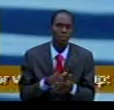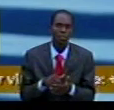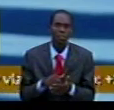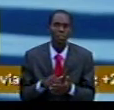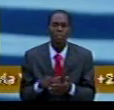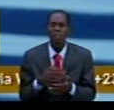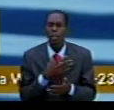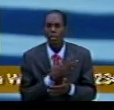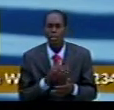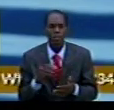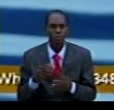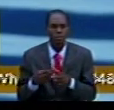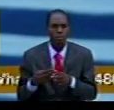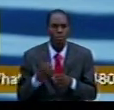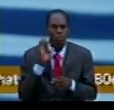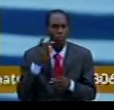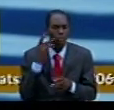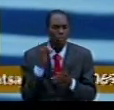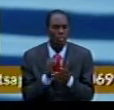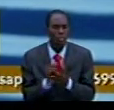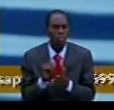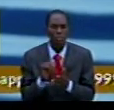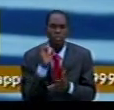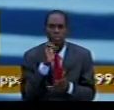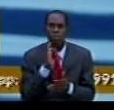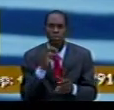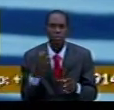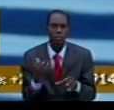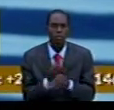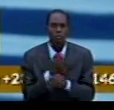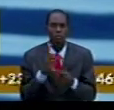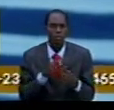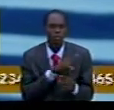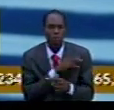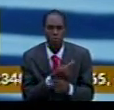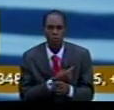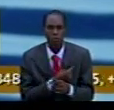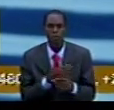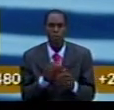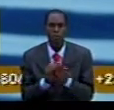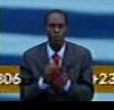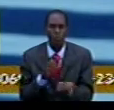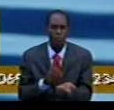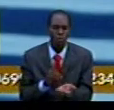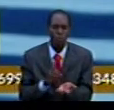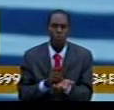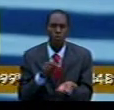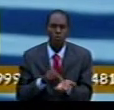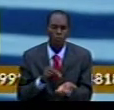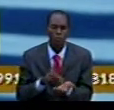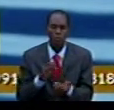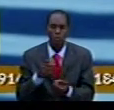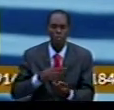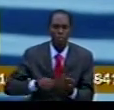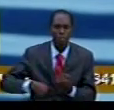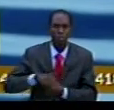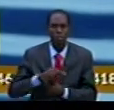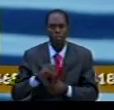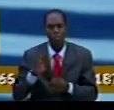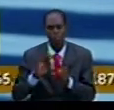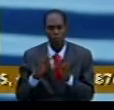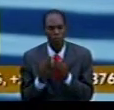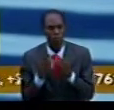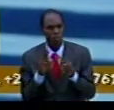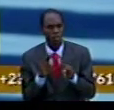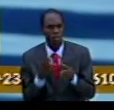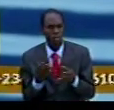surrounding me. They already put oxygen, the pulse oximeter, everything around me. My parents, husband, you know, beside me, looking at me. I said, what